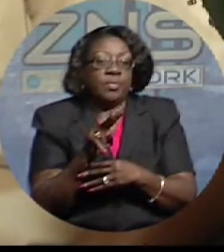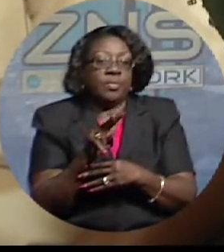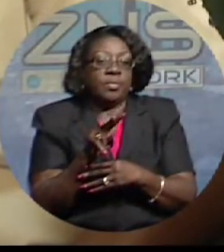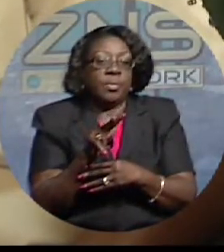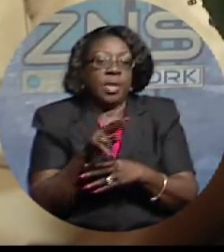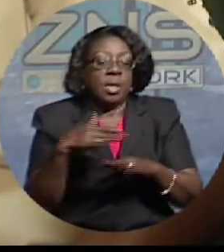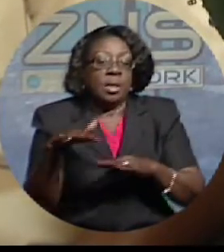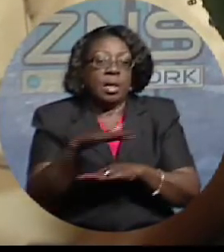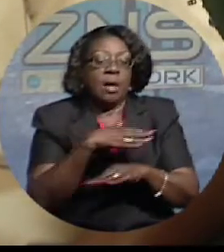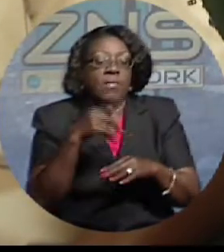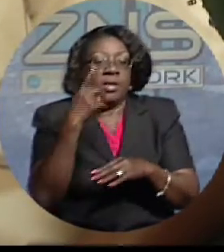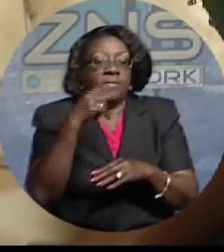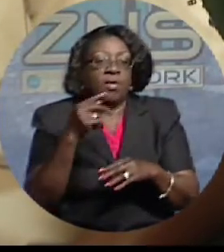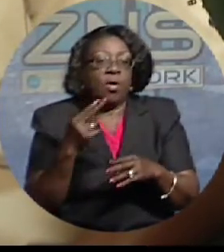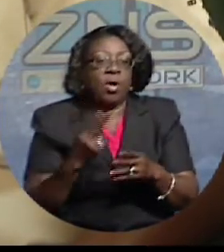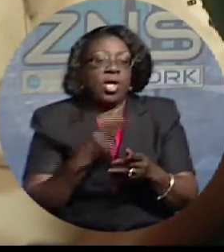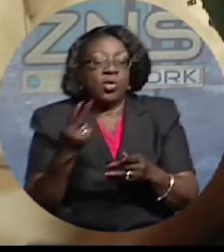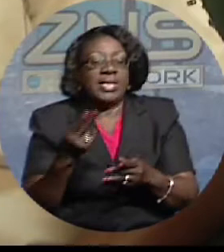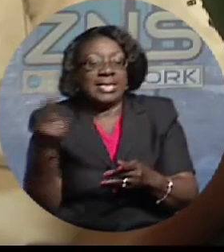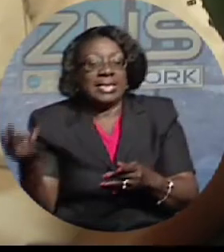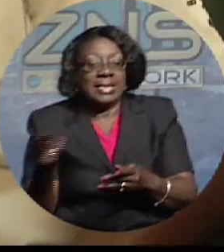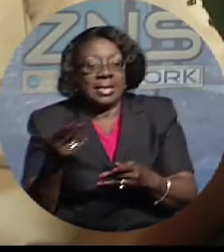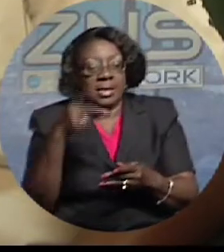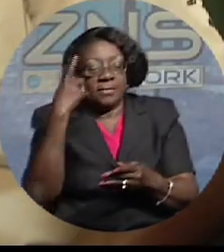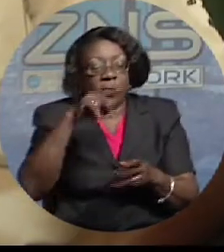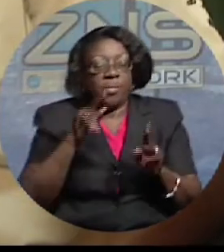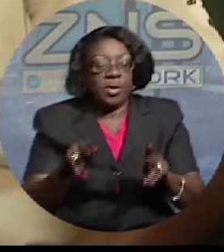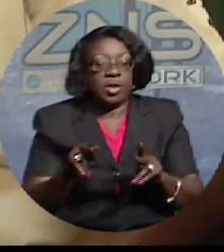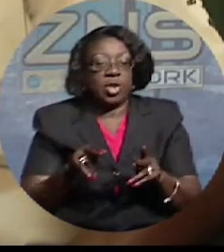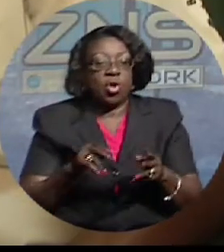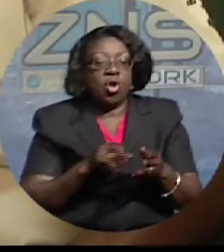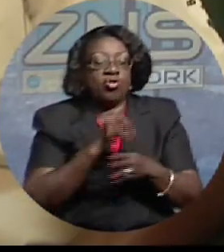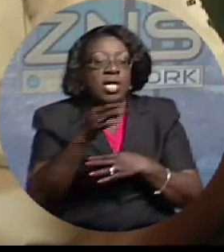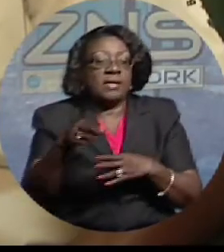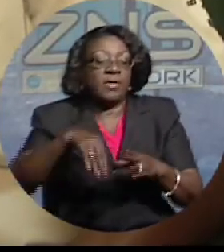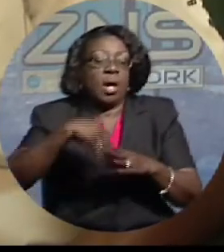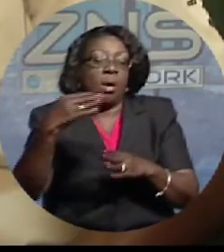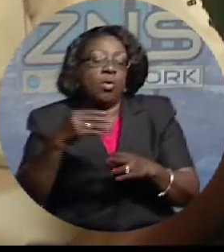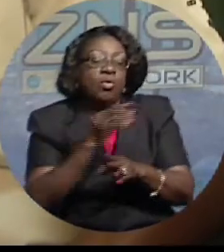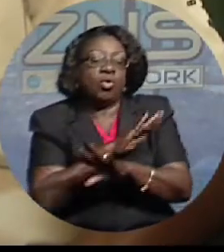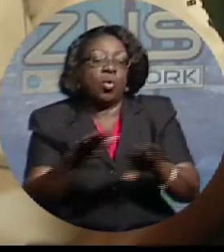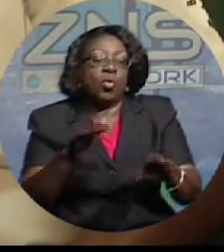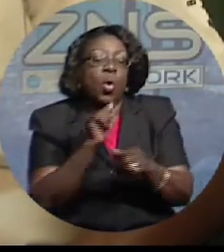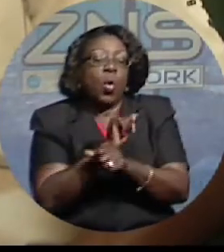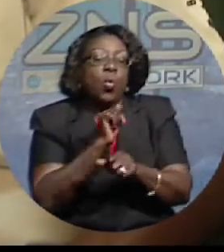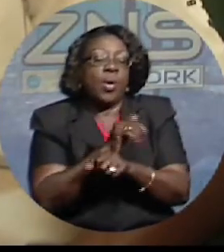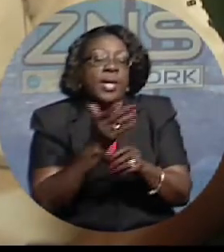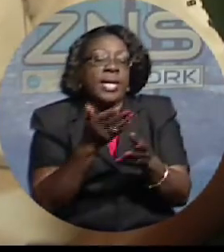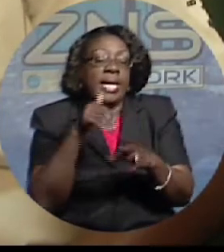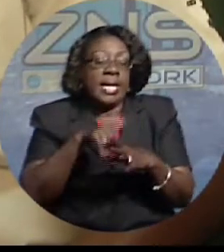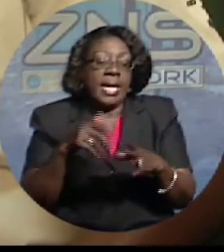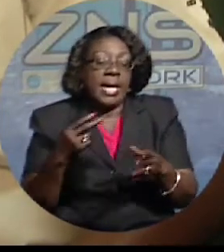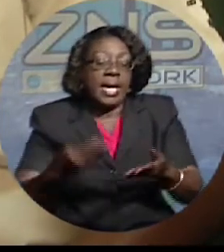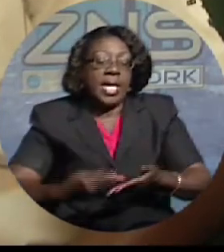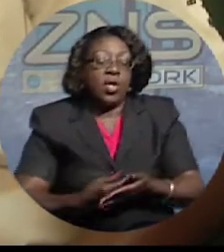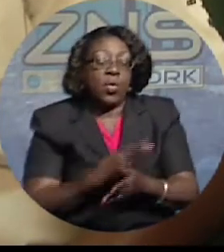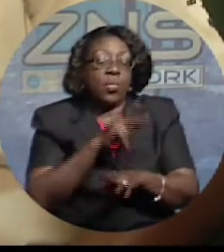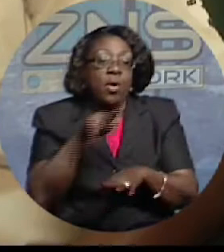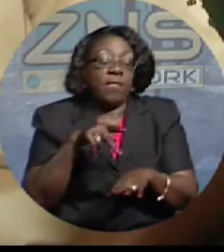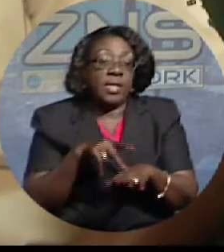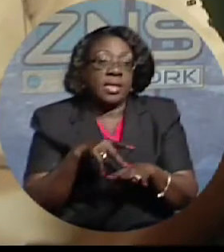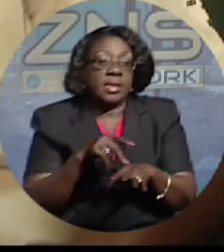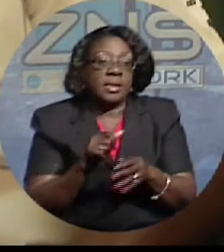the coverage for utilities for persons on transfer out of New Providence or wherever their home base is to places